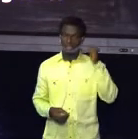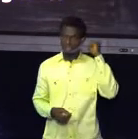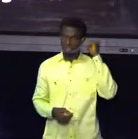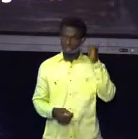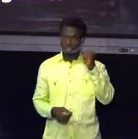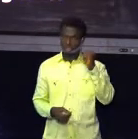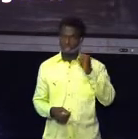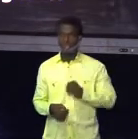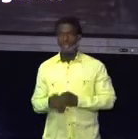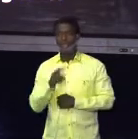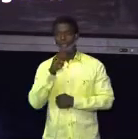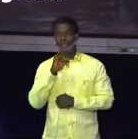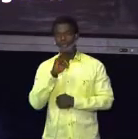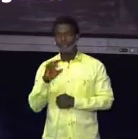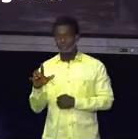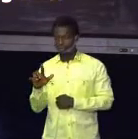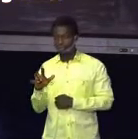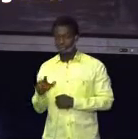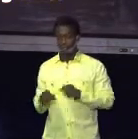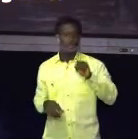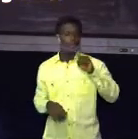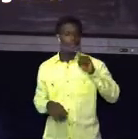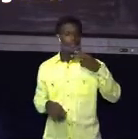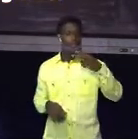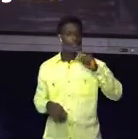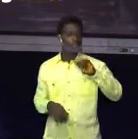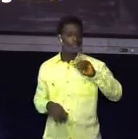W-I-L-L, and shall,